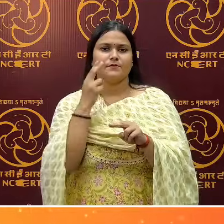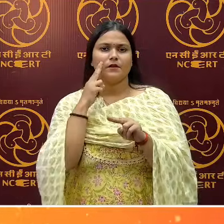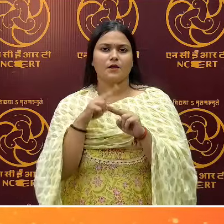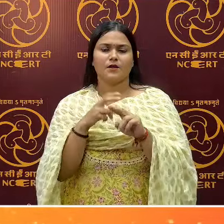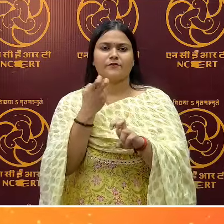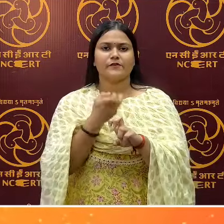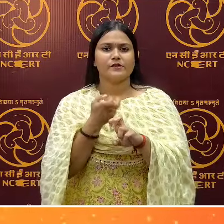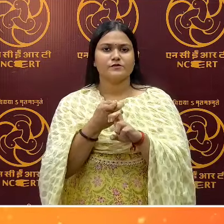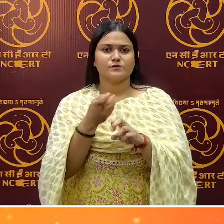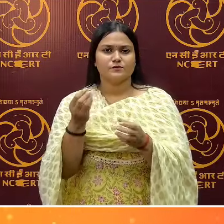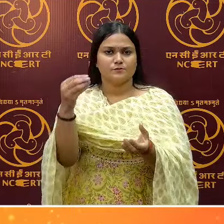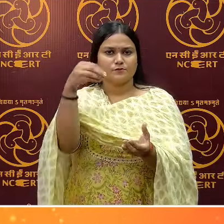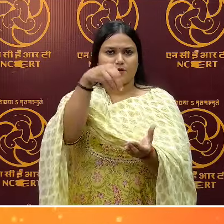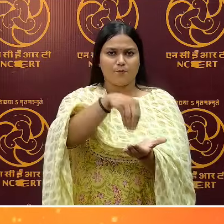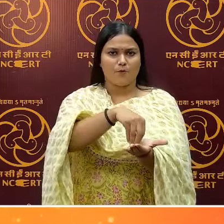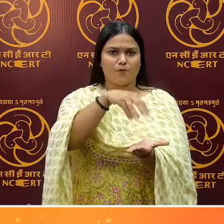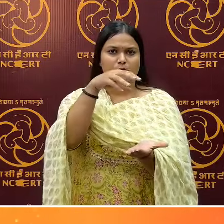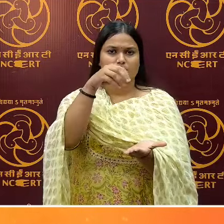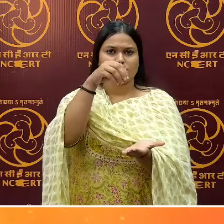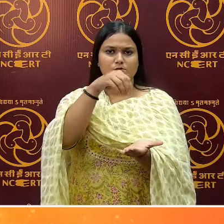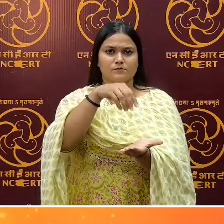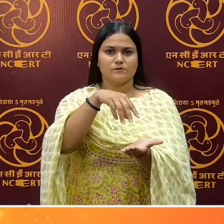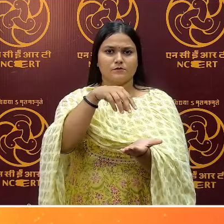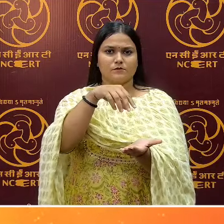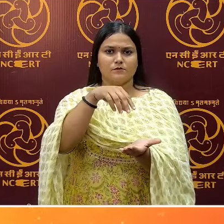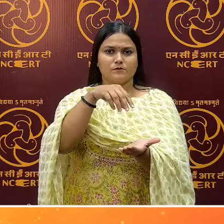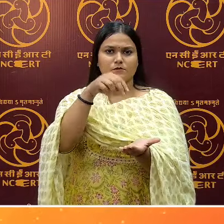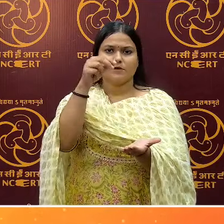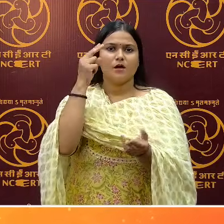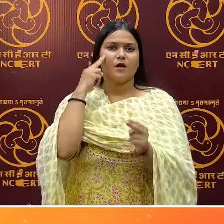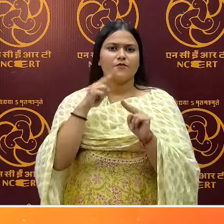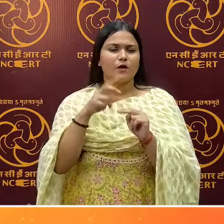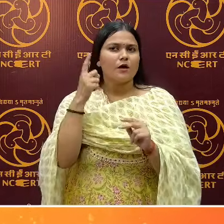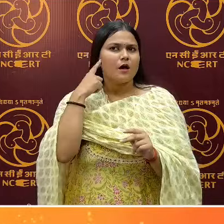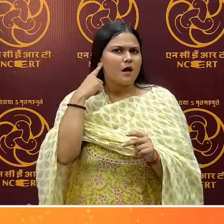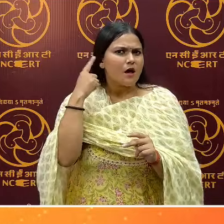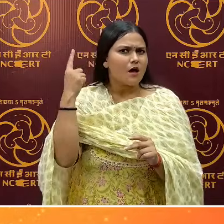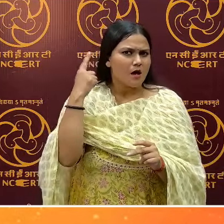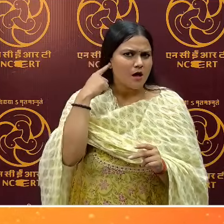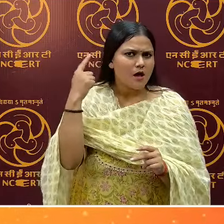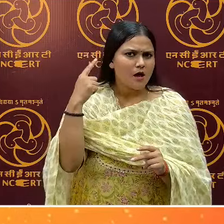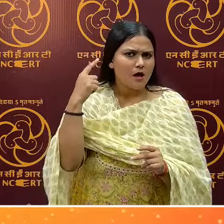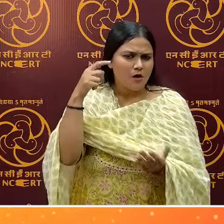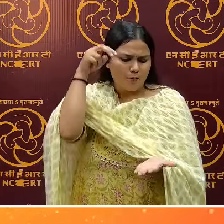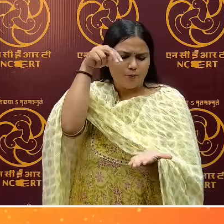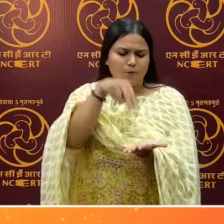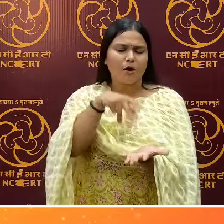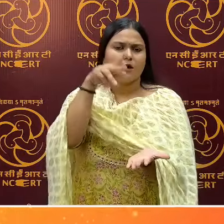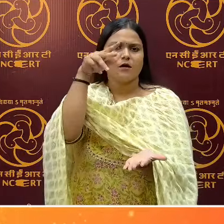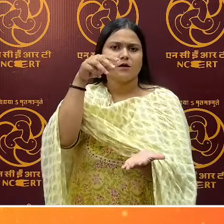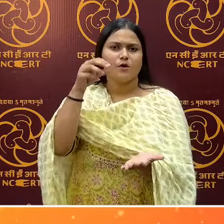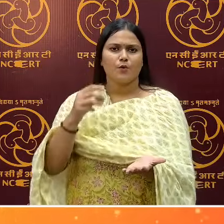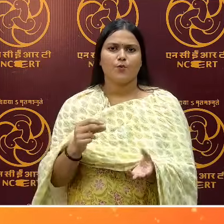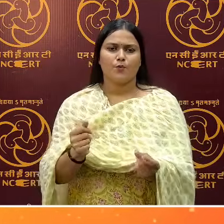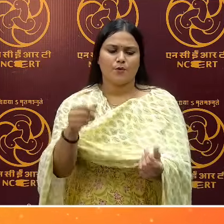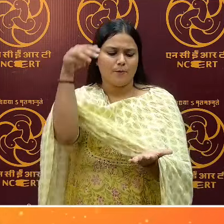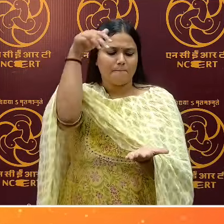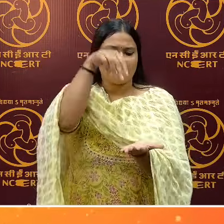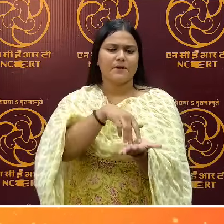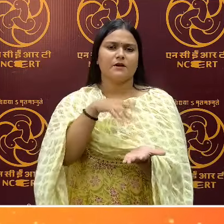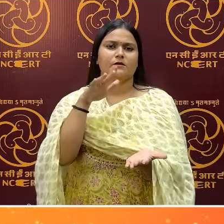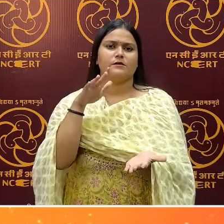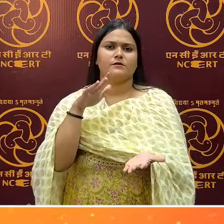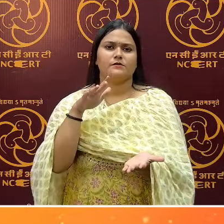this stone in the bowl, see, you could heard the sound also, it immediately hit the bottom of the water. It